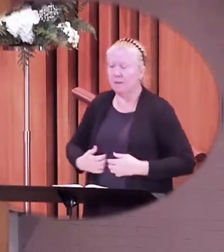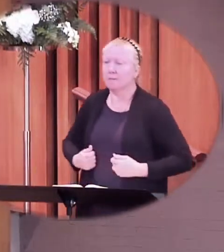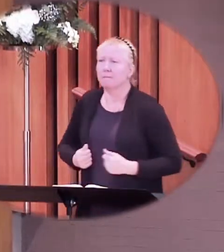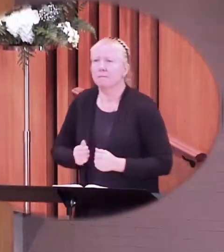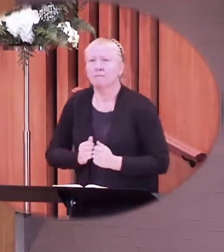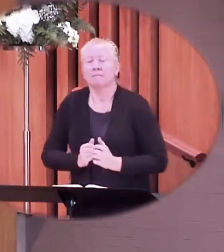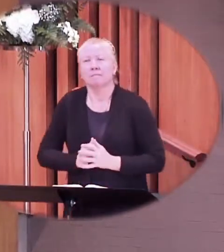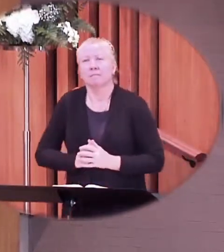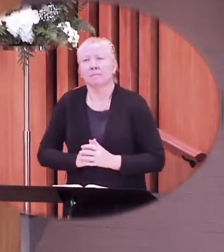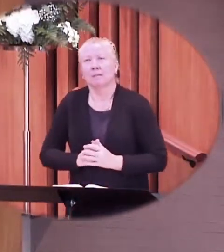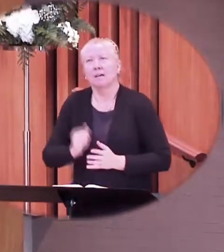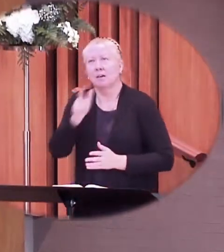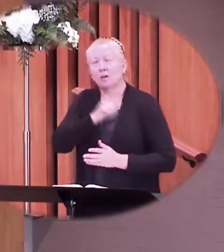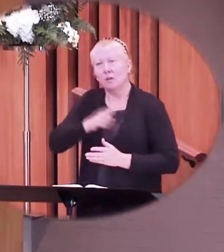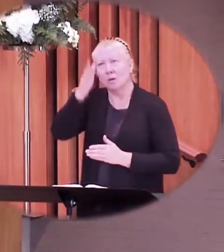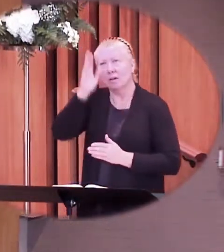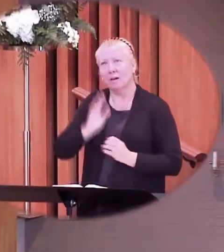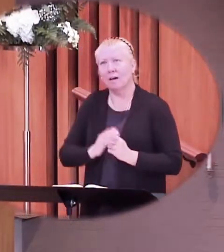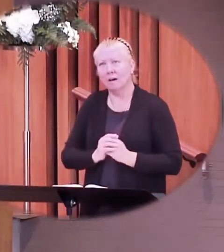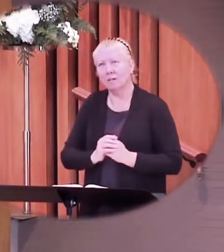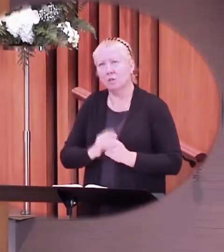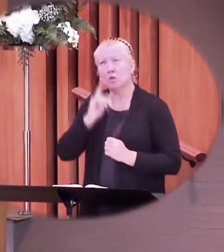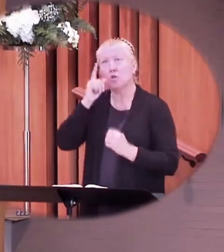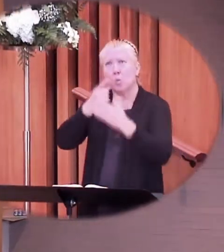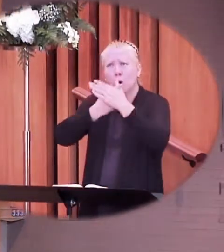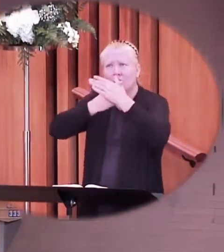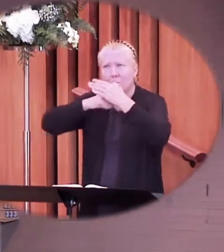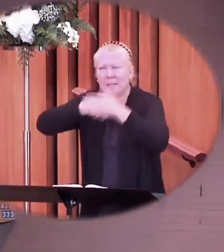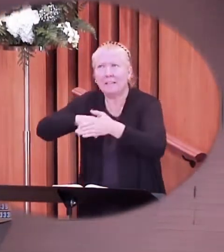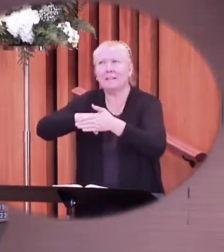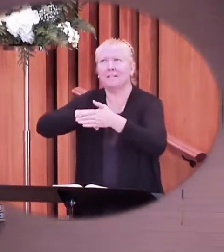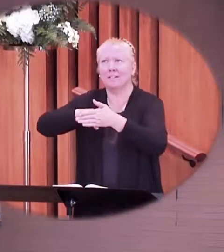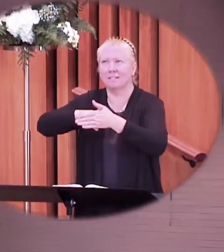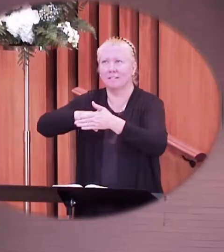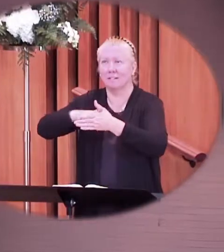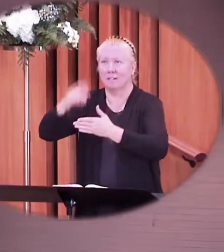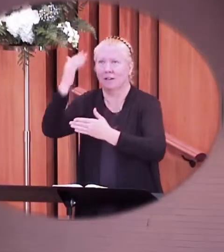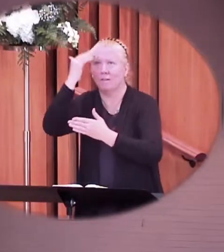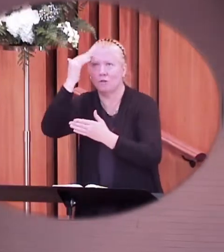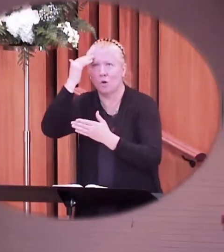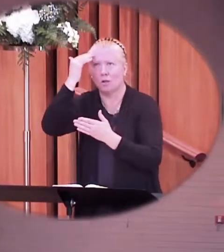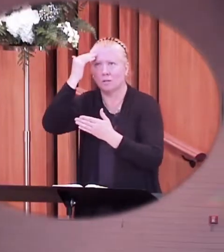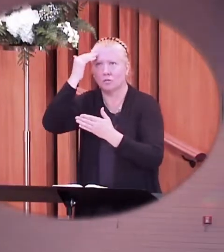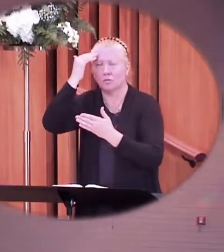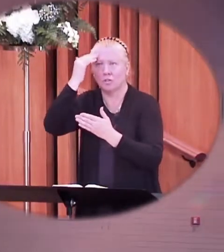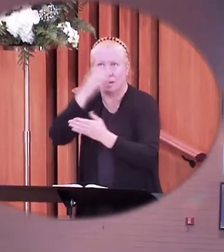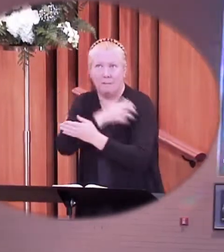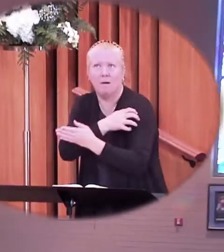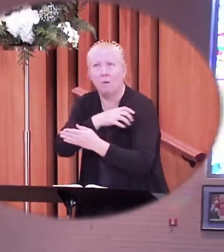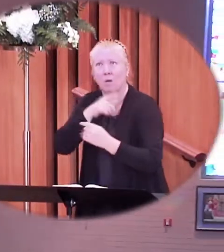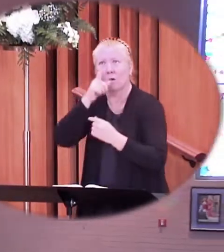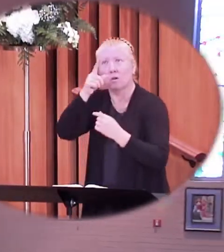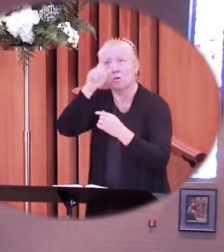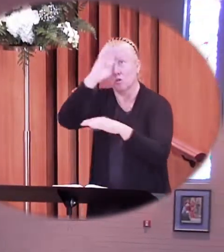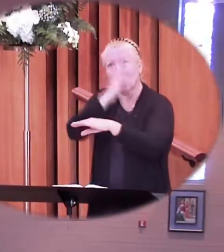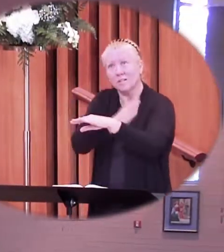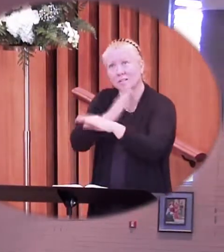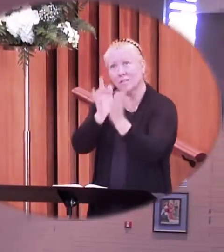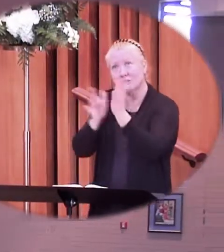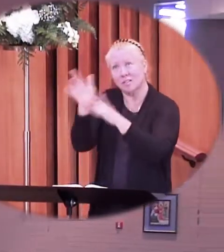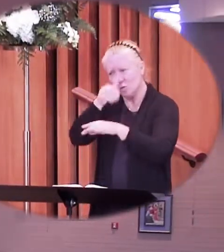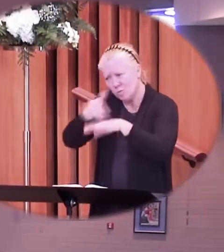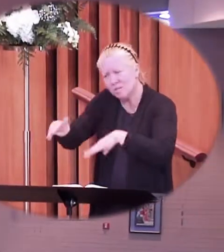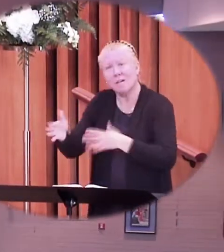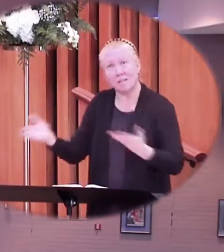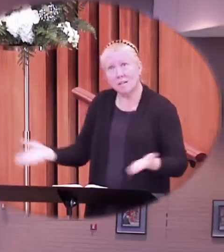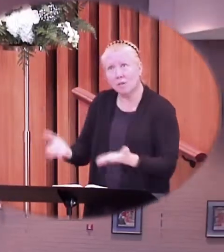Lord God, source of all wisdom and knowledge, you sent your Son, Jesus Christ, to live among us and